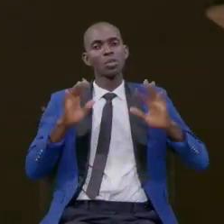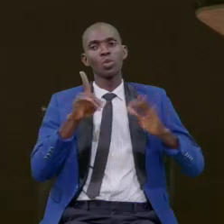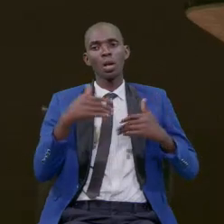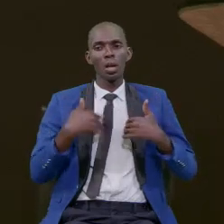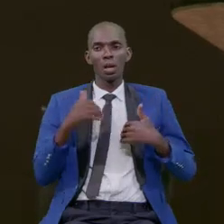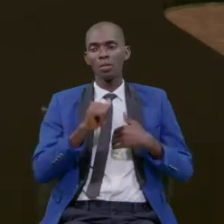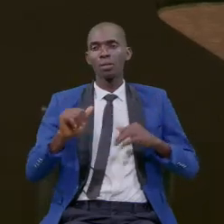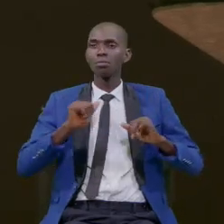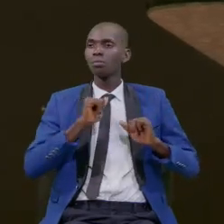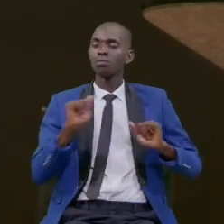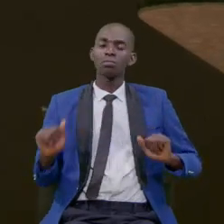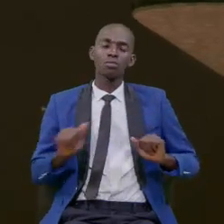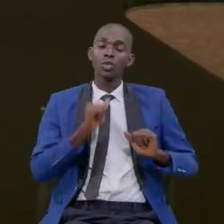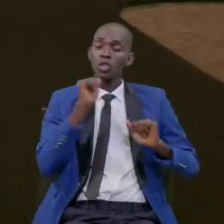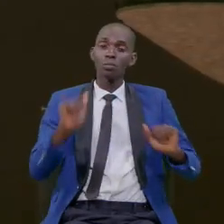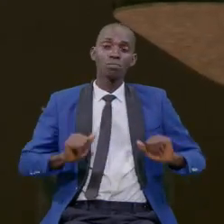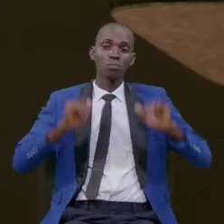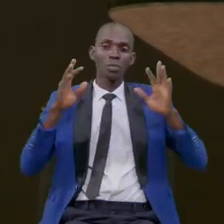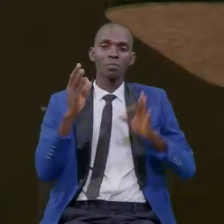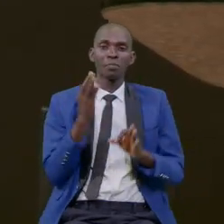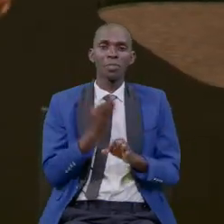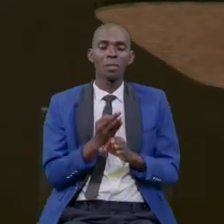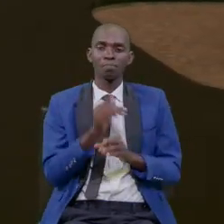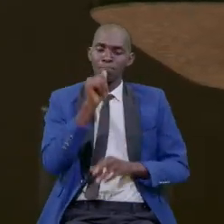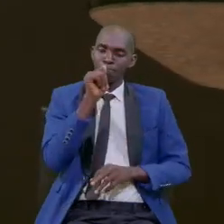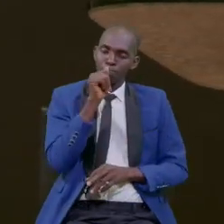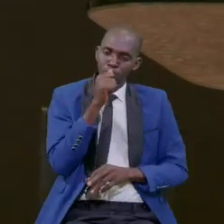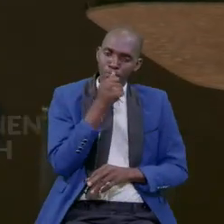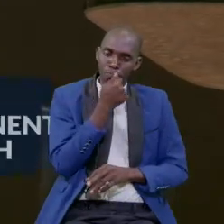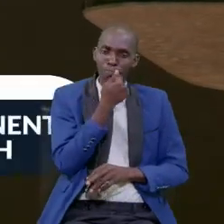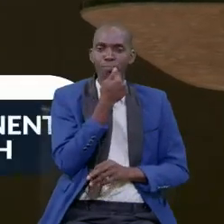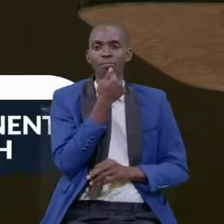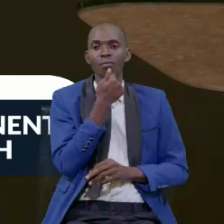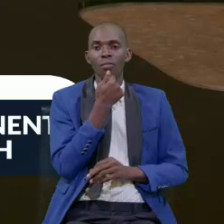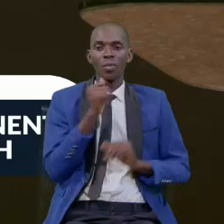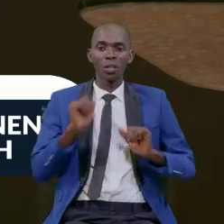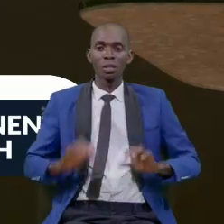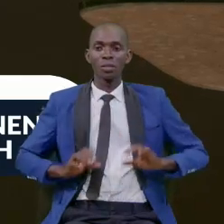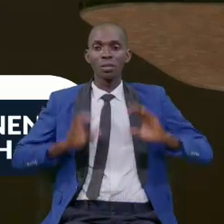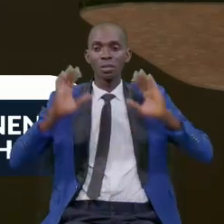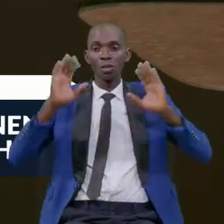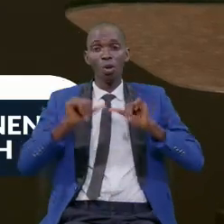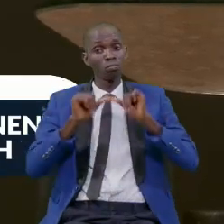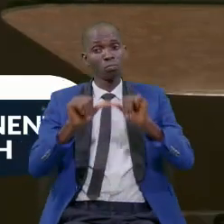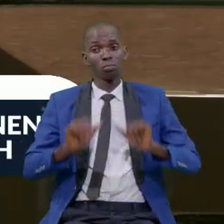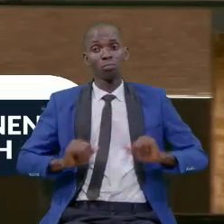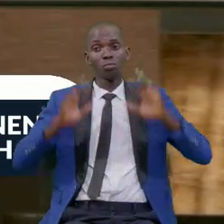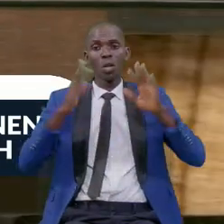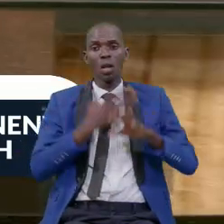resilient faith. Enduring consecration and permanent characteristics